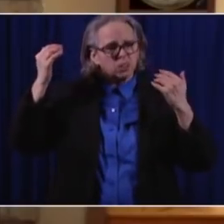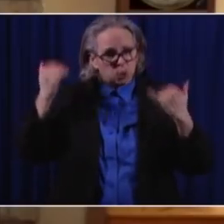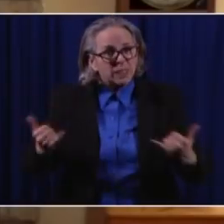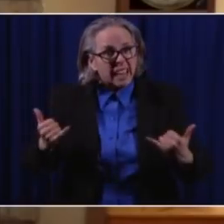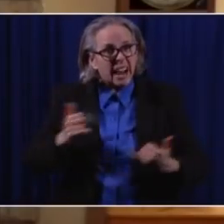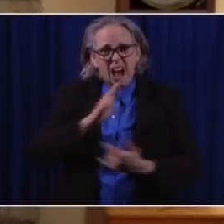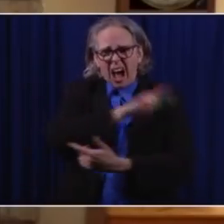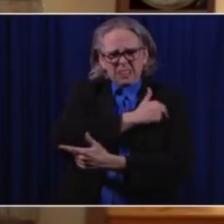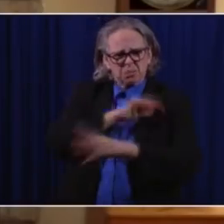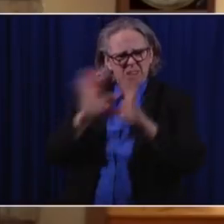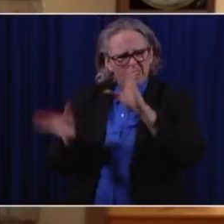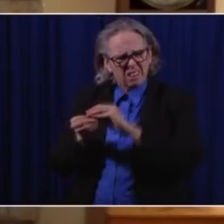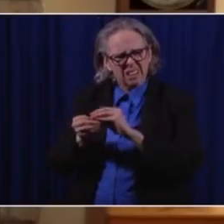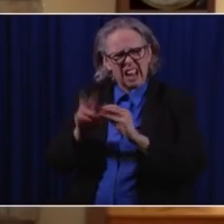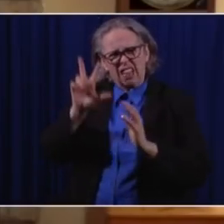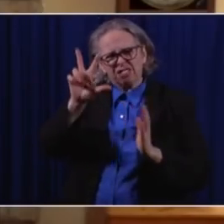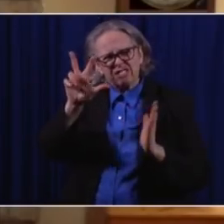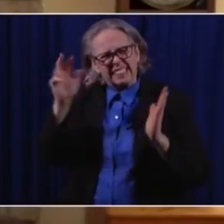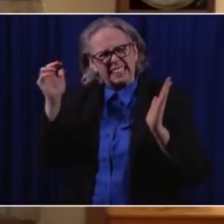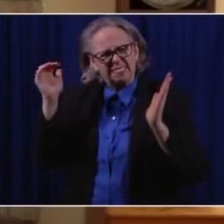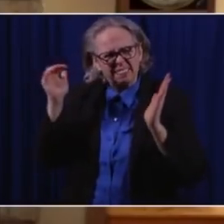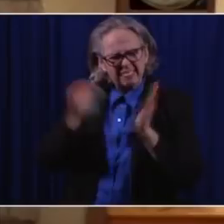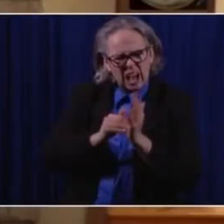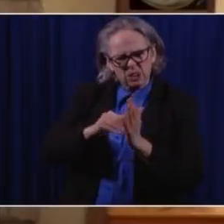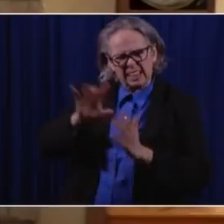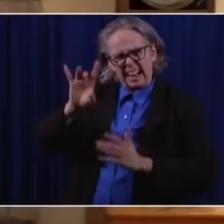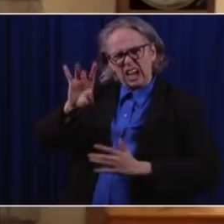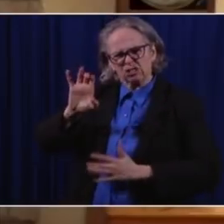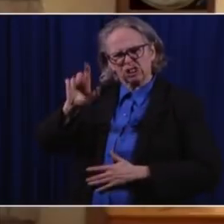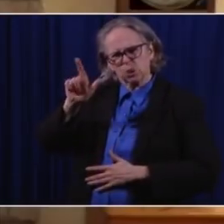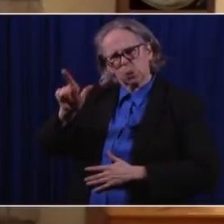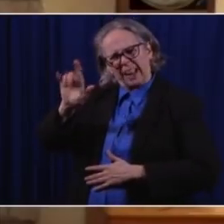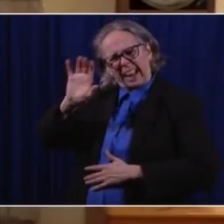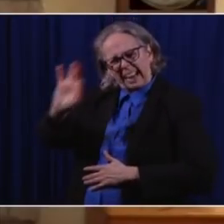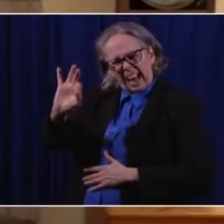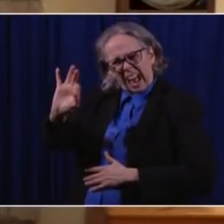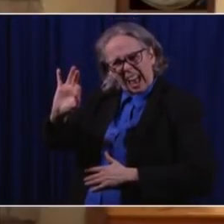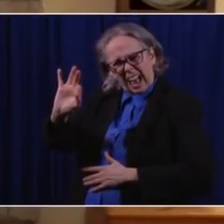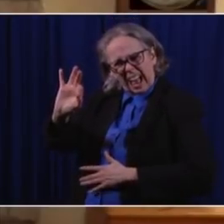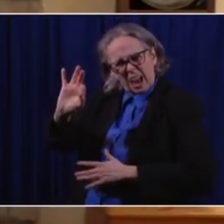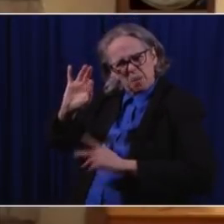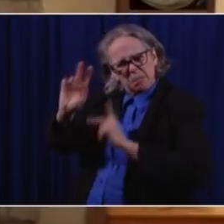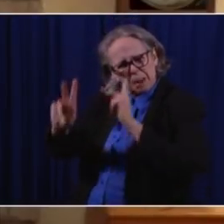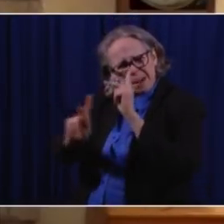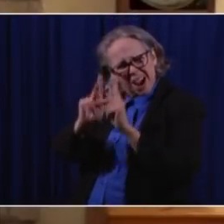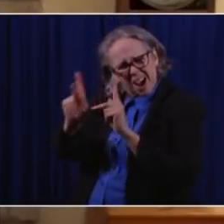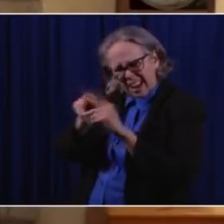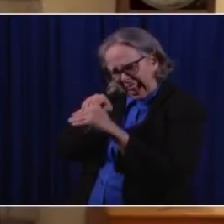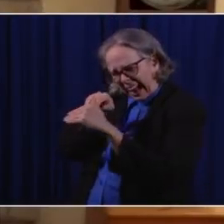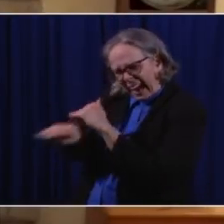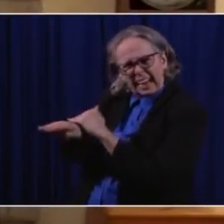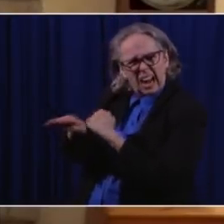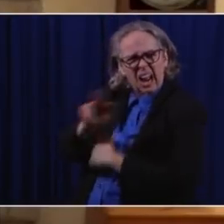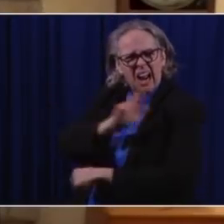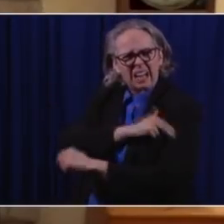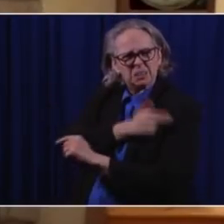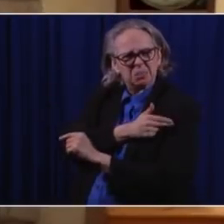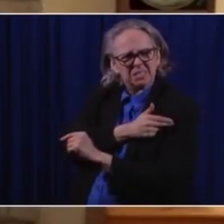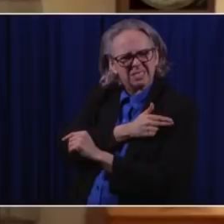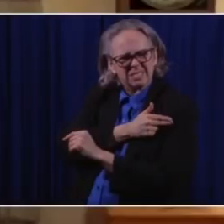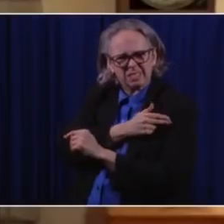at 3,829 patients who are in hospitals today, COVID patients who are